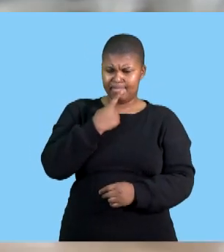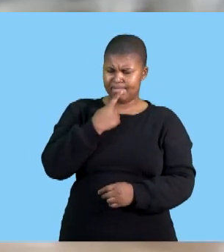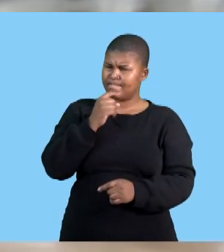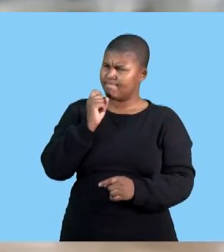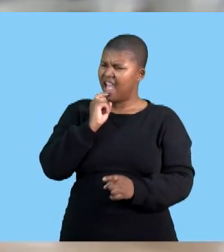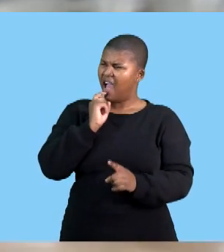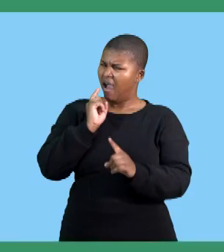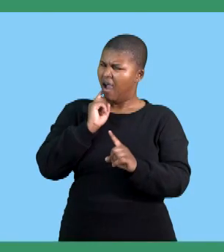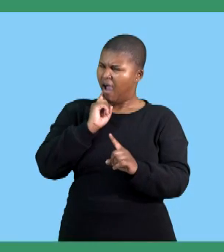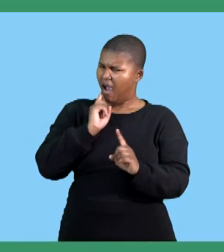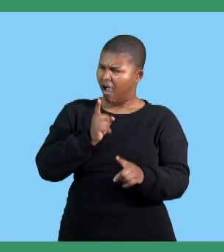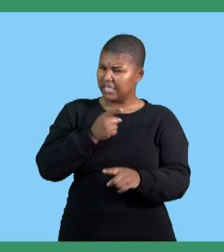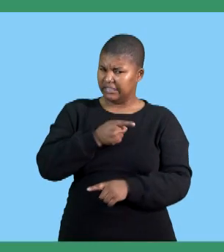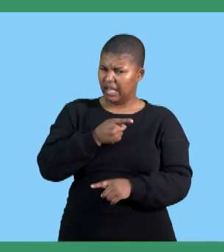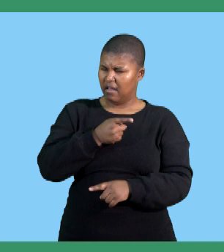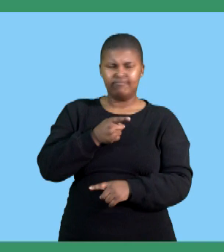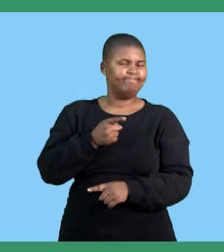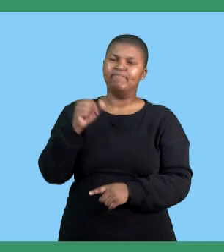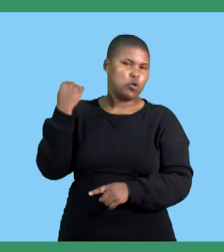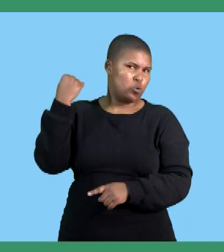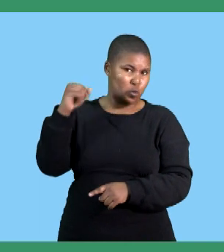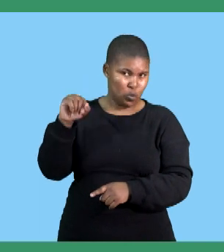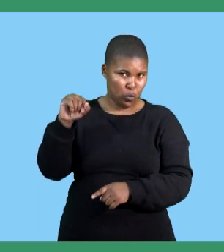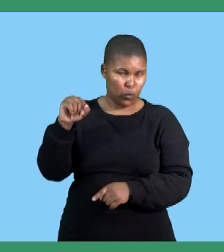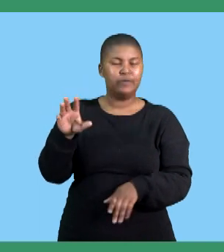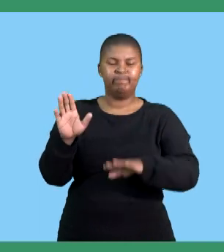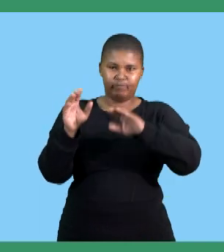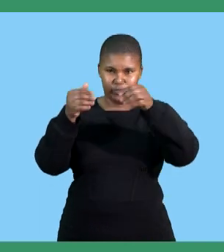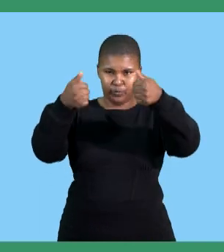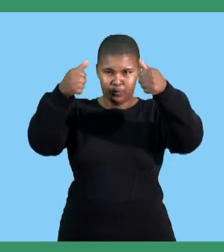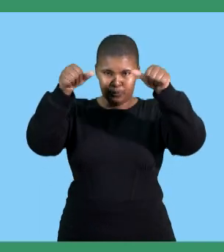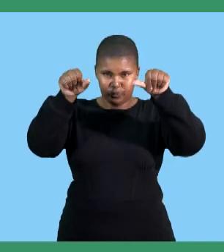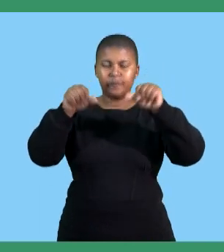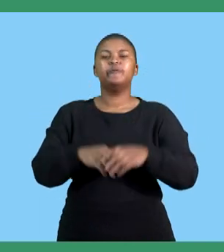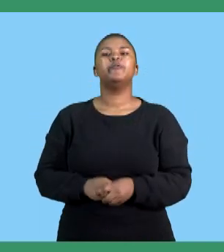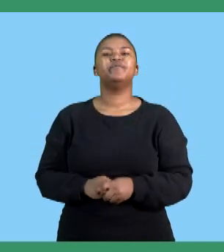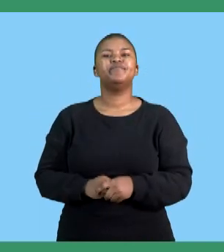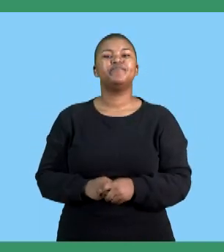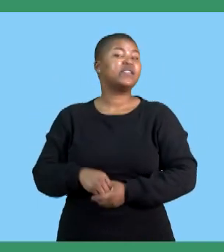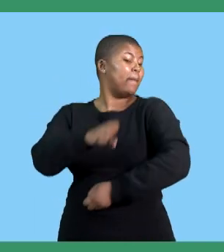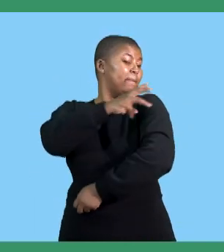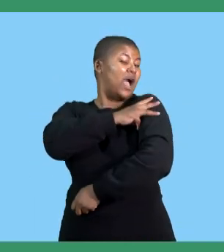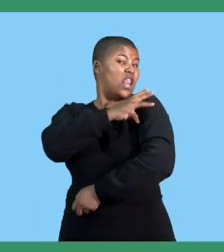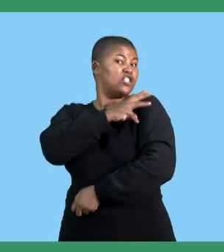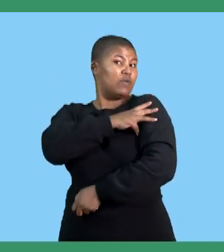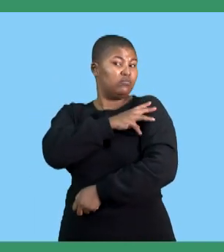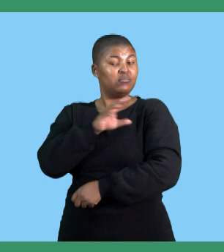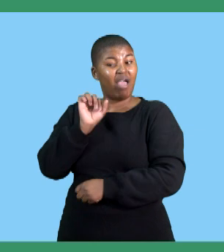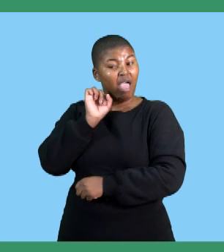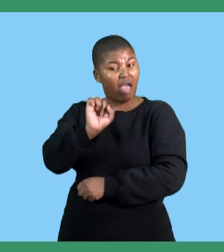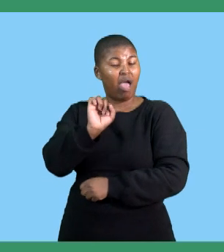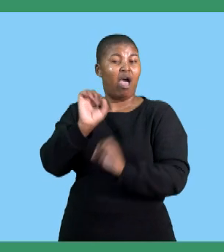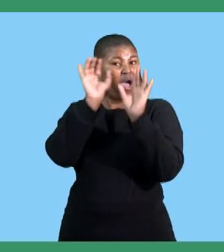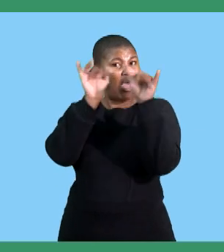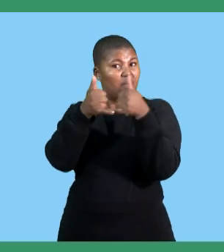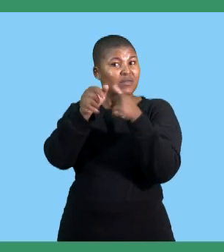asked? The answer to that will be no. Then the second statement then says, the management of